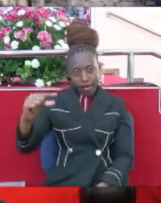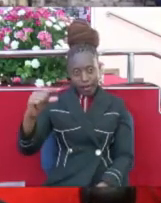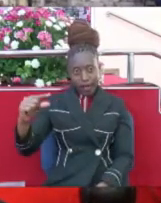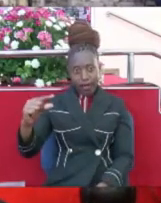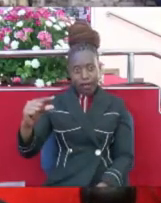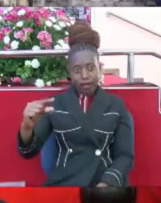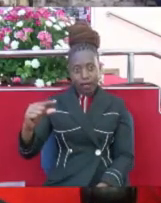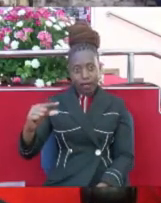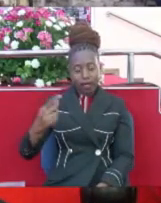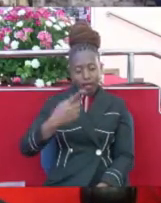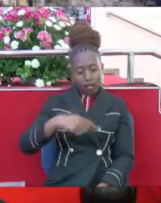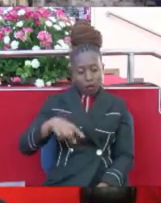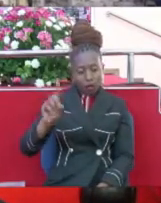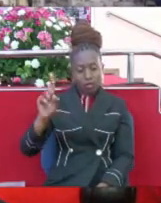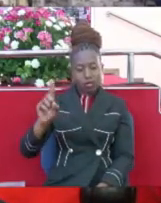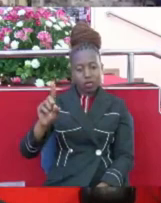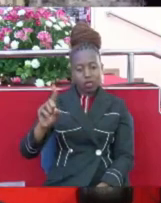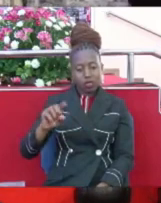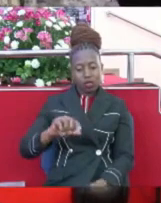to a place that is called Bethel.